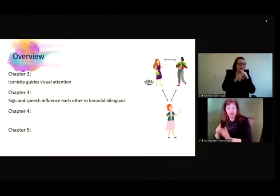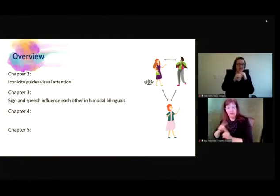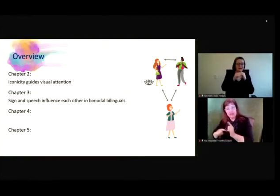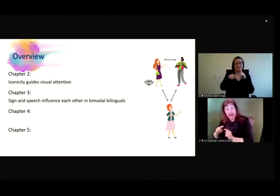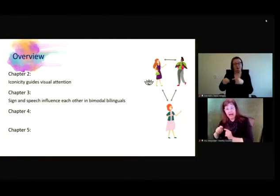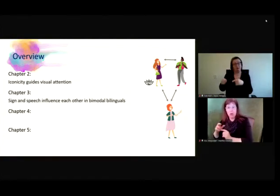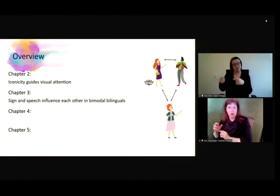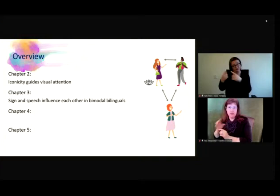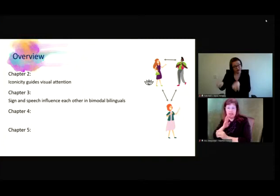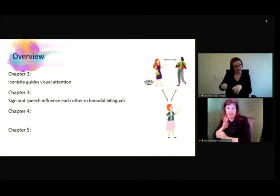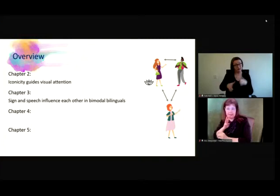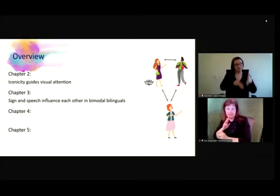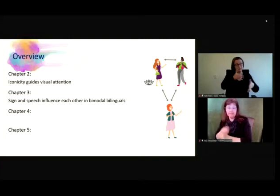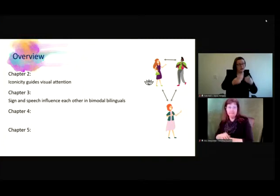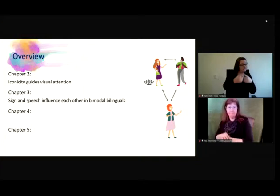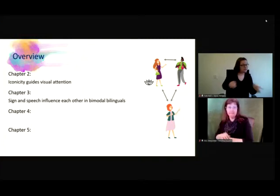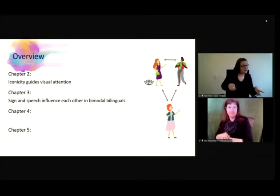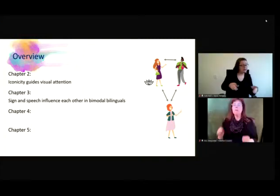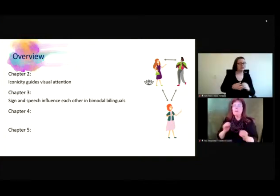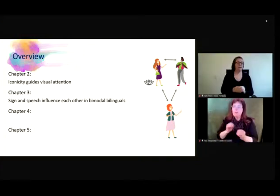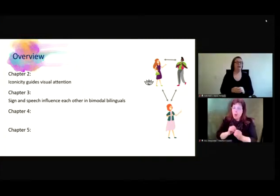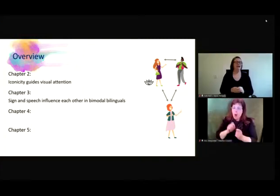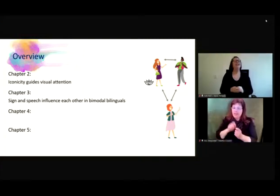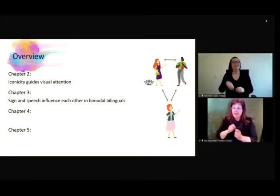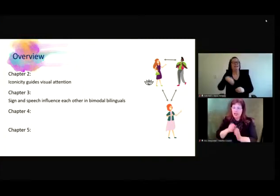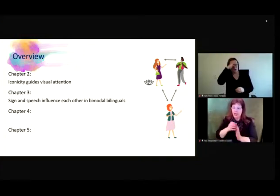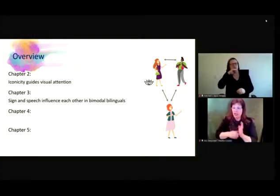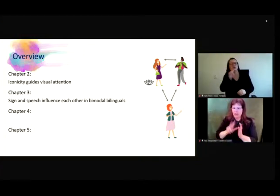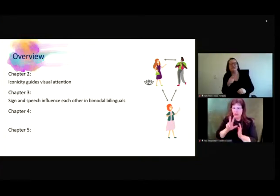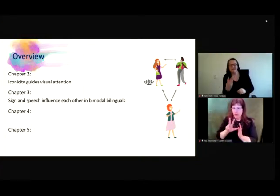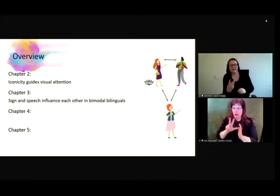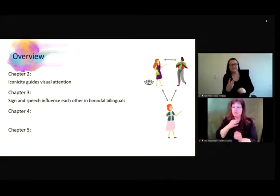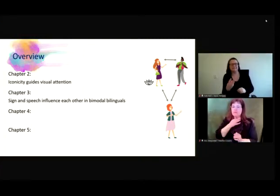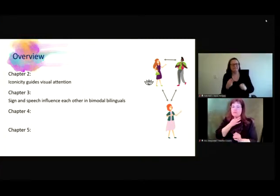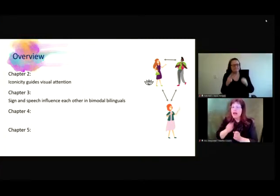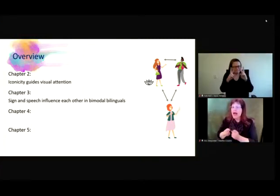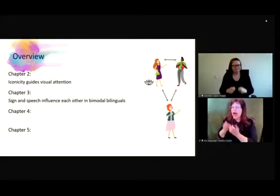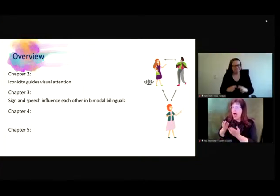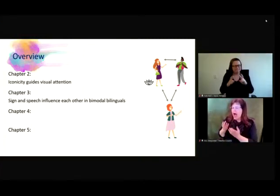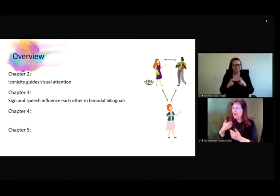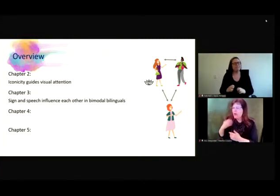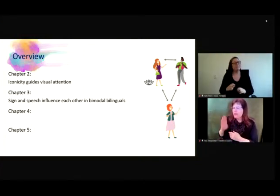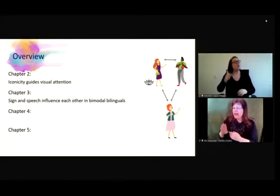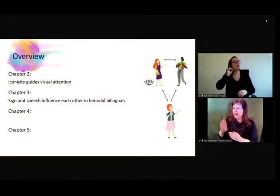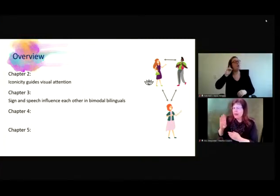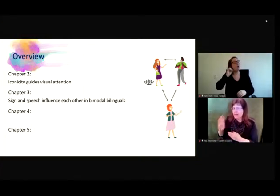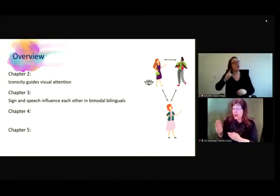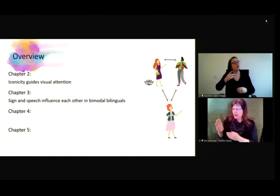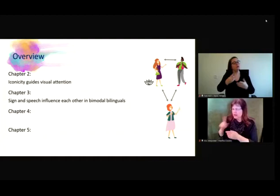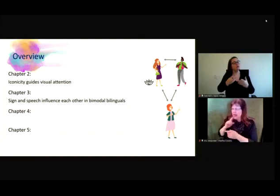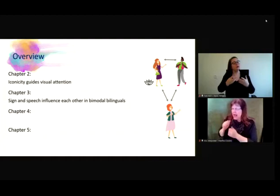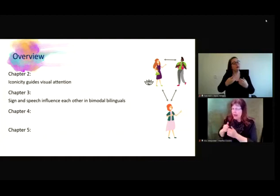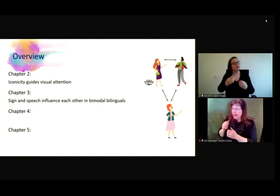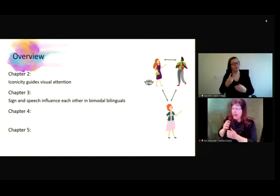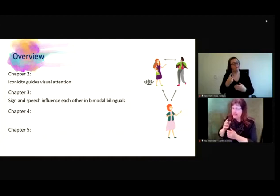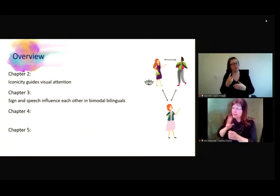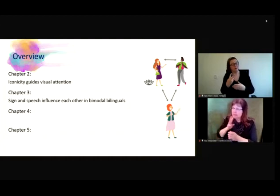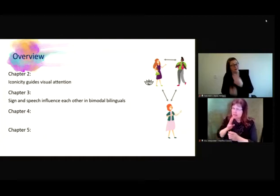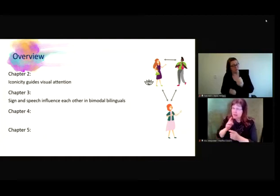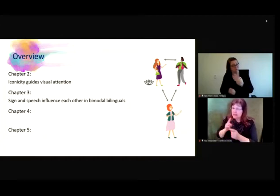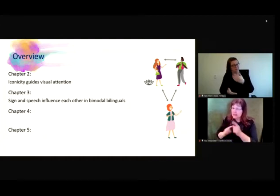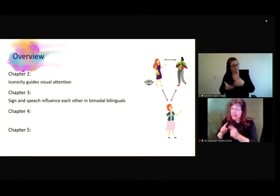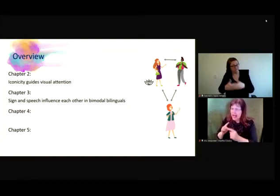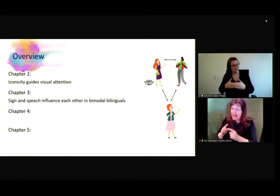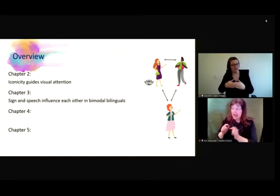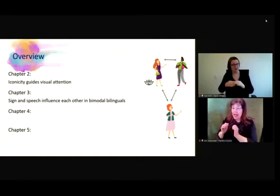More in detail in Chapter 3, I wanted to see how hearing bimodal bilinguals speak and sign, thus how a spoken and a